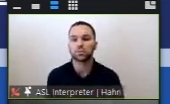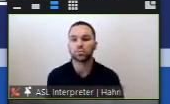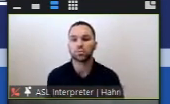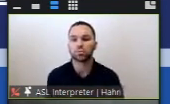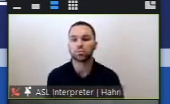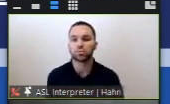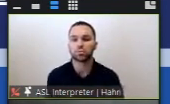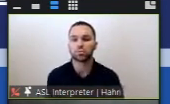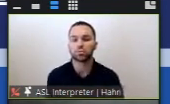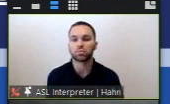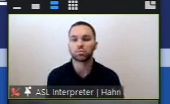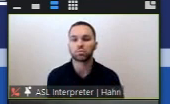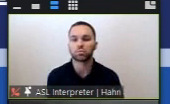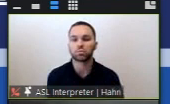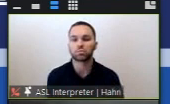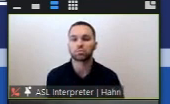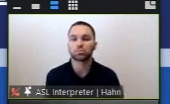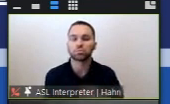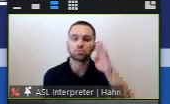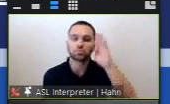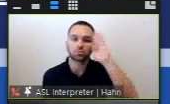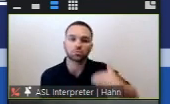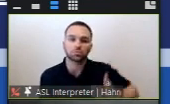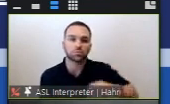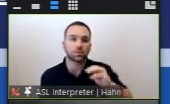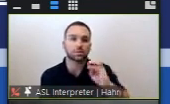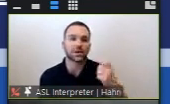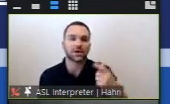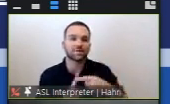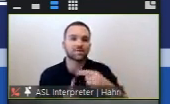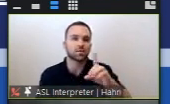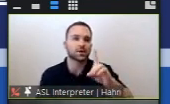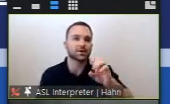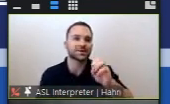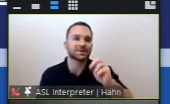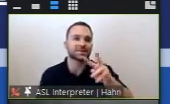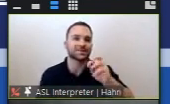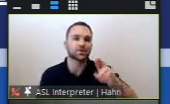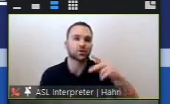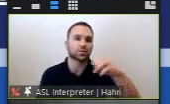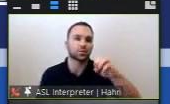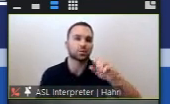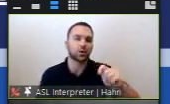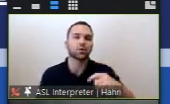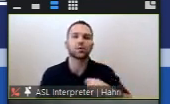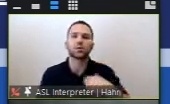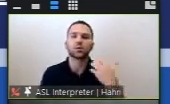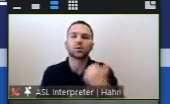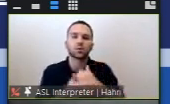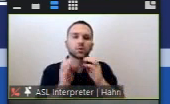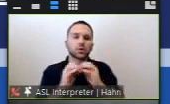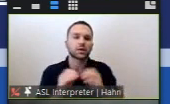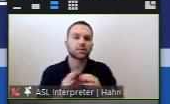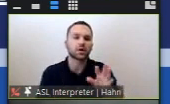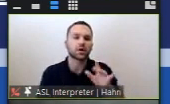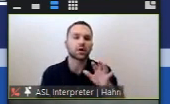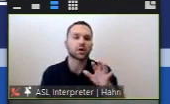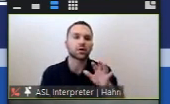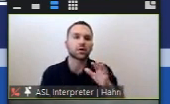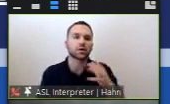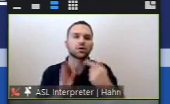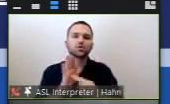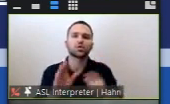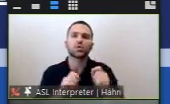Hello, this is Meg Wingeter from the Denver Post. I wanted to clarify, it showed on the dashboard,